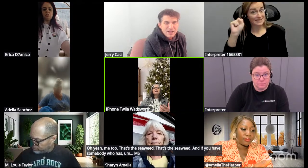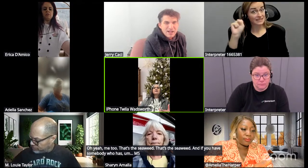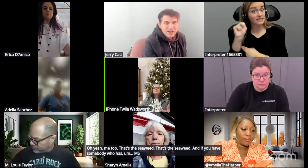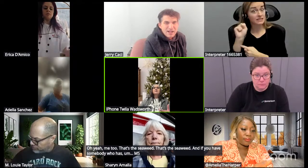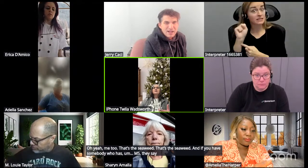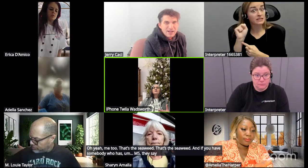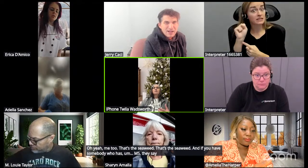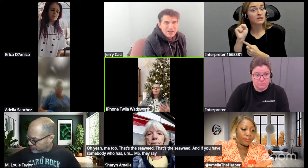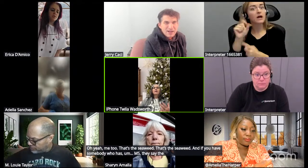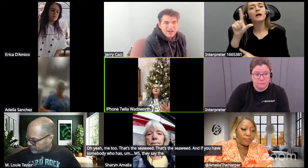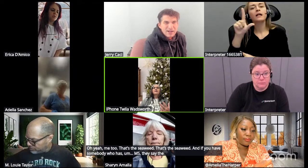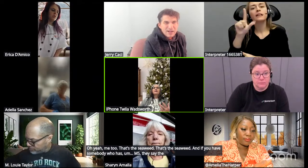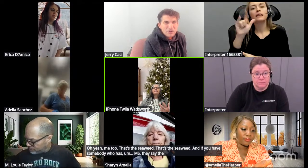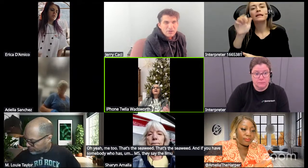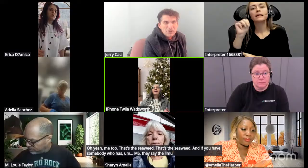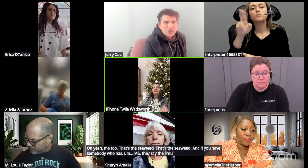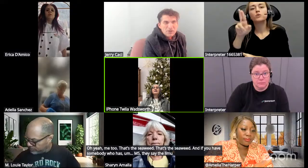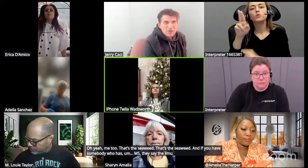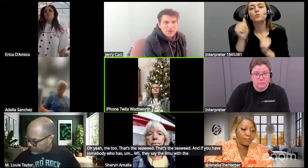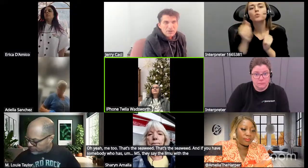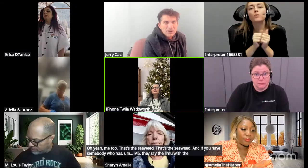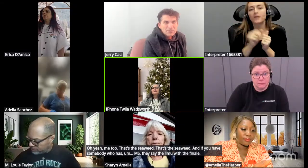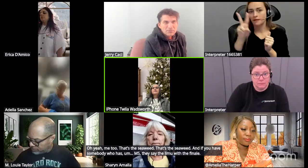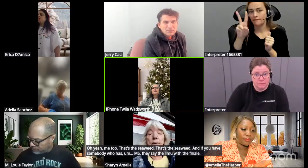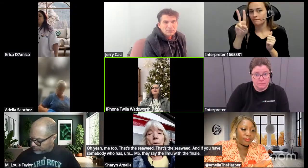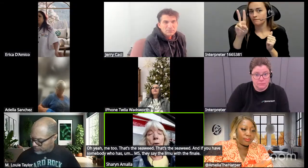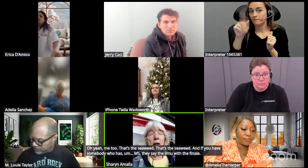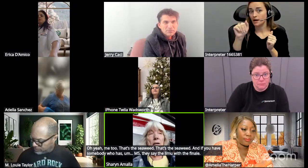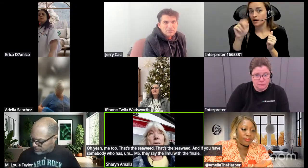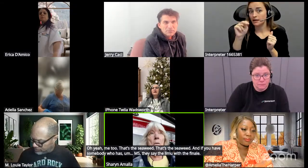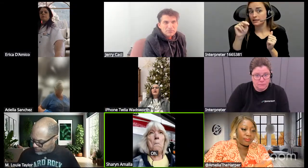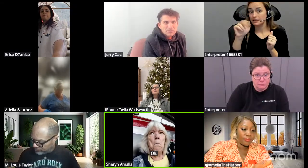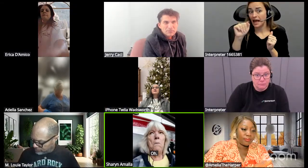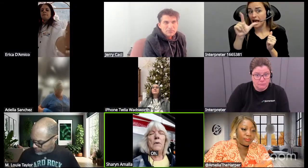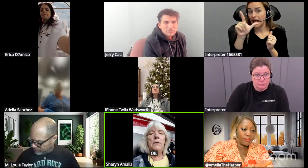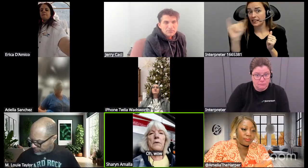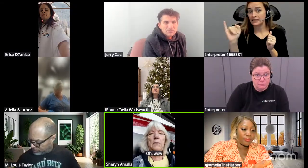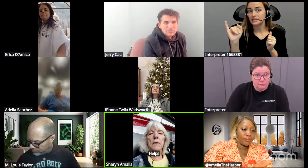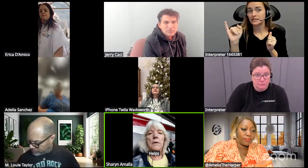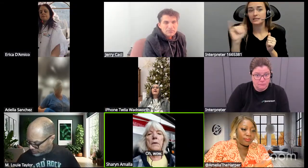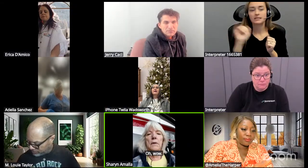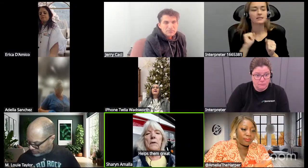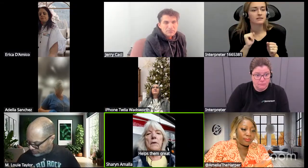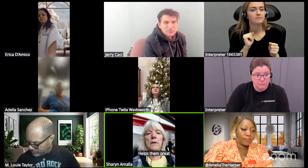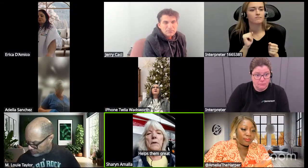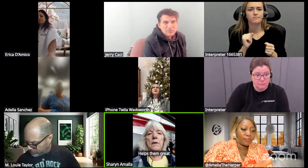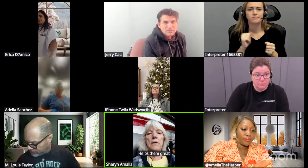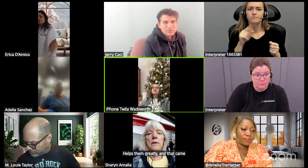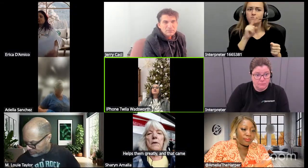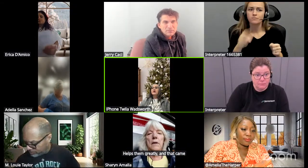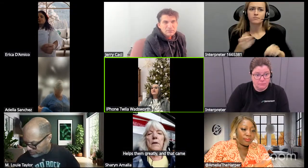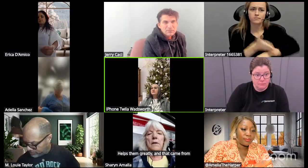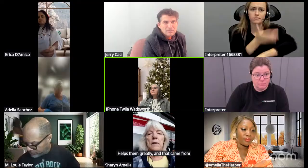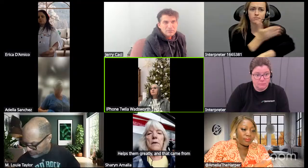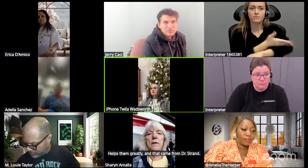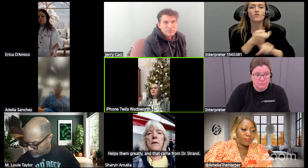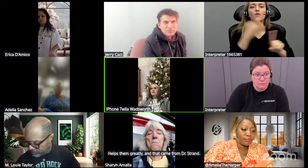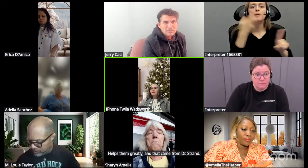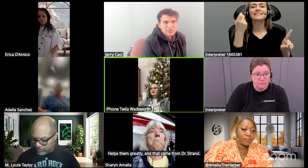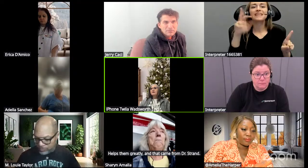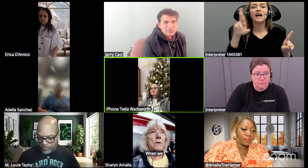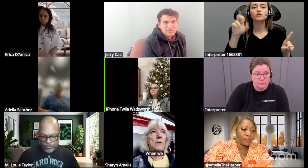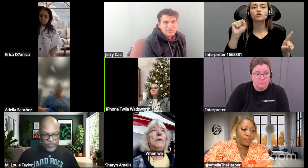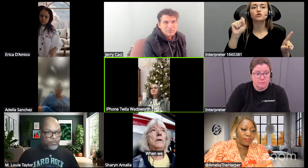the limu with the vanilla Oh wow. helps them greatly. And that came from Dr. Strand when we